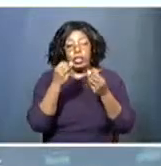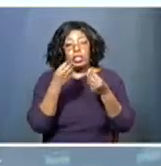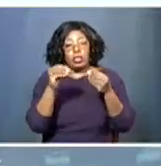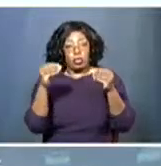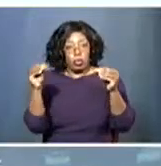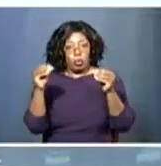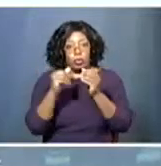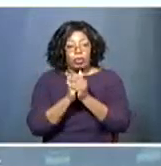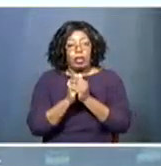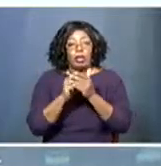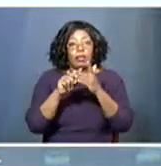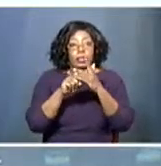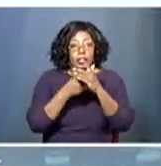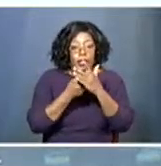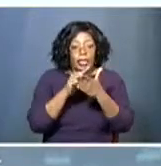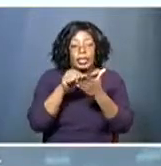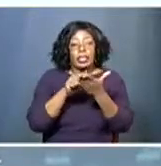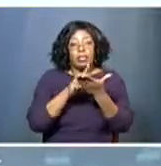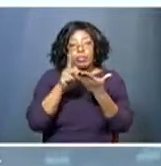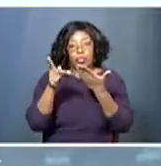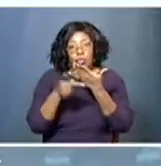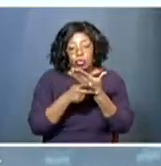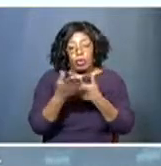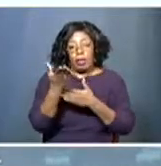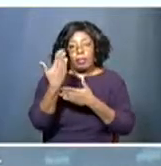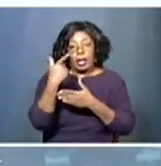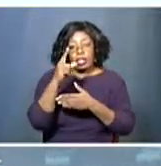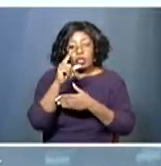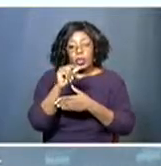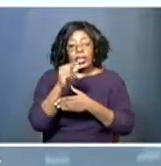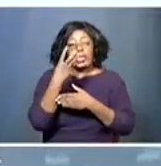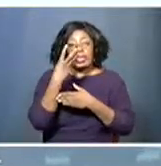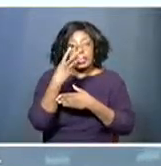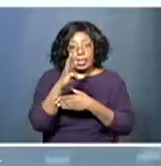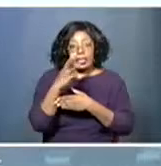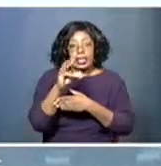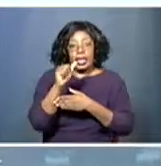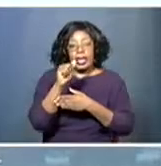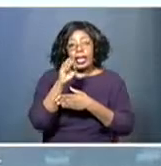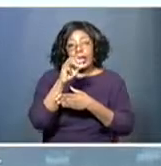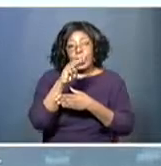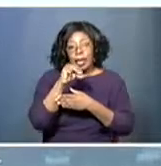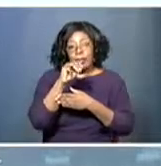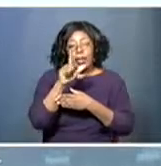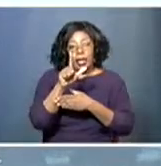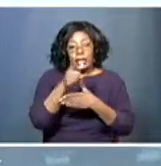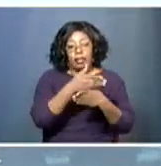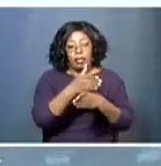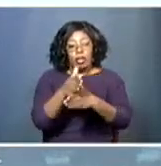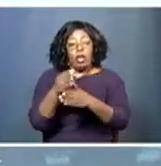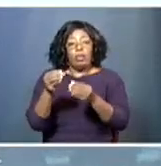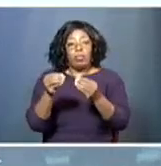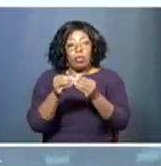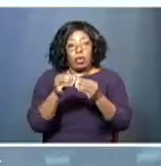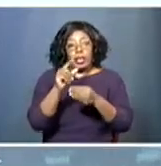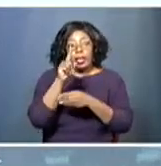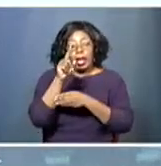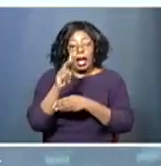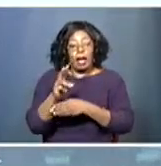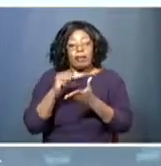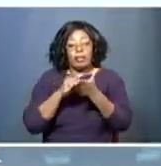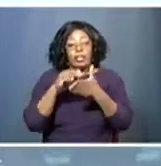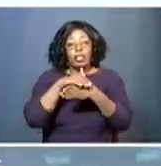Since launching the Feed 5,000 program back in 2016, AML Foods has raised and distributed more than $500,000 in